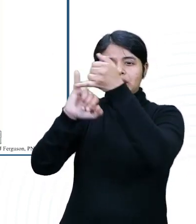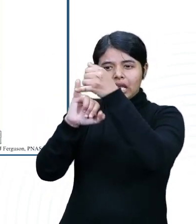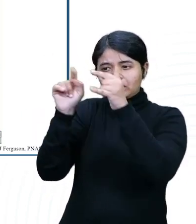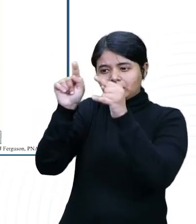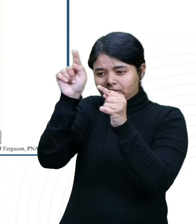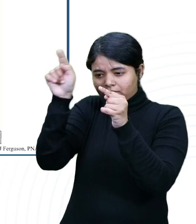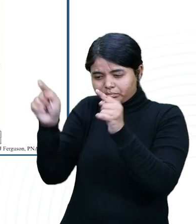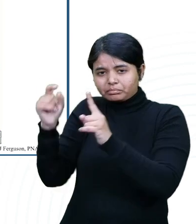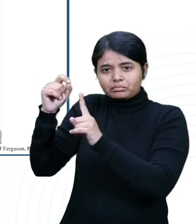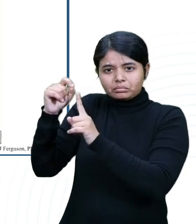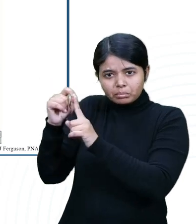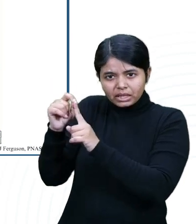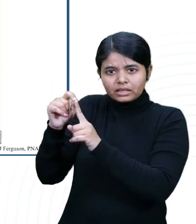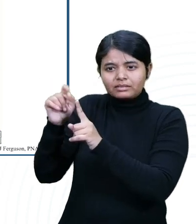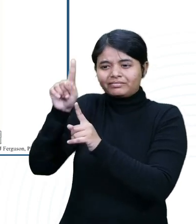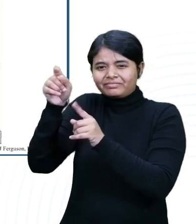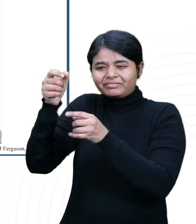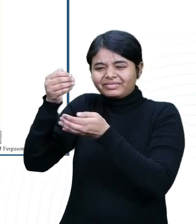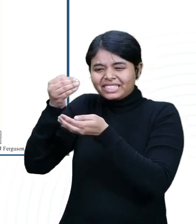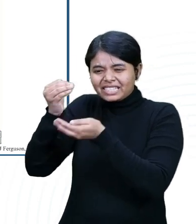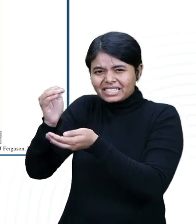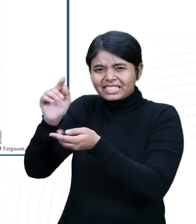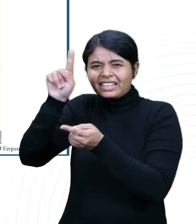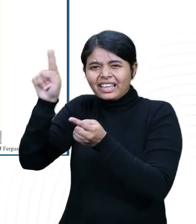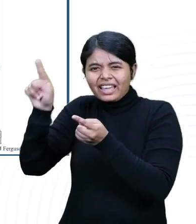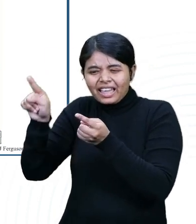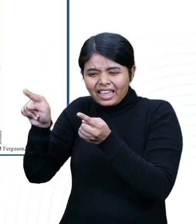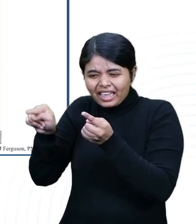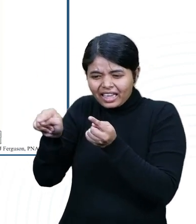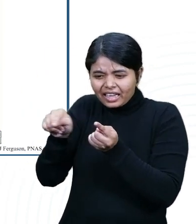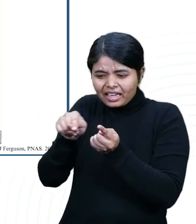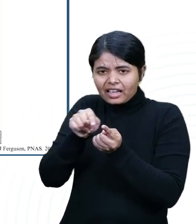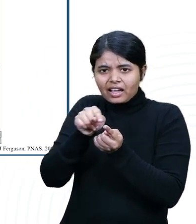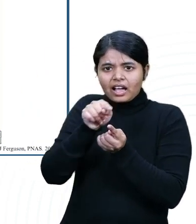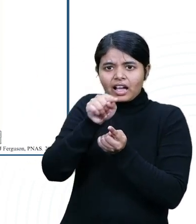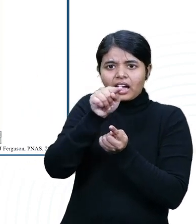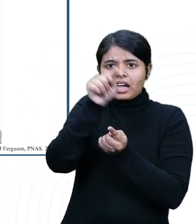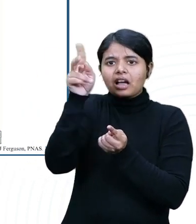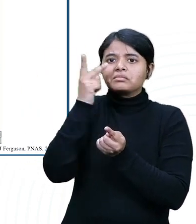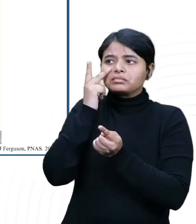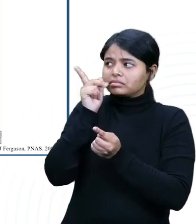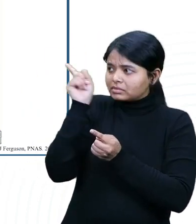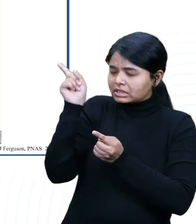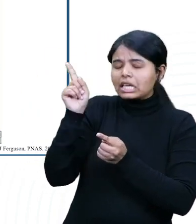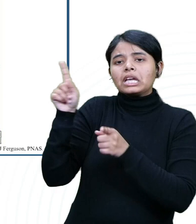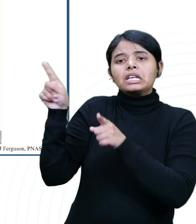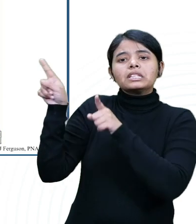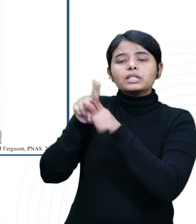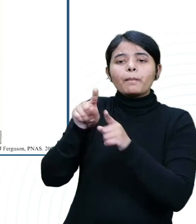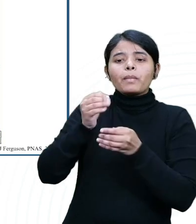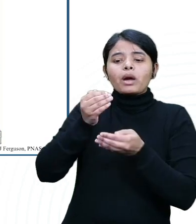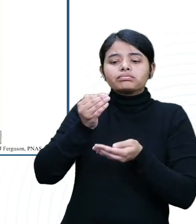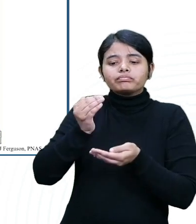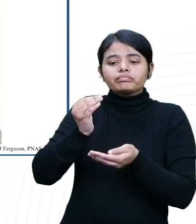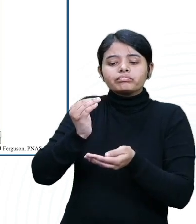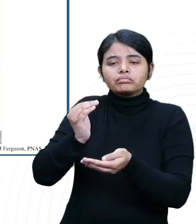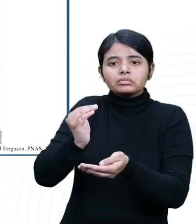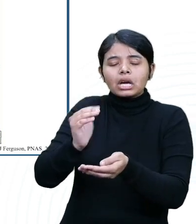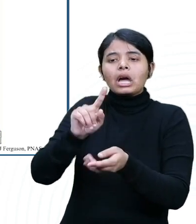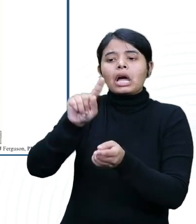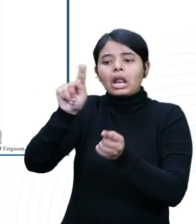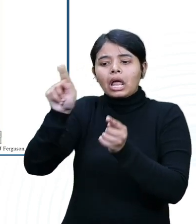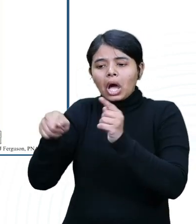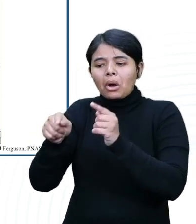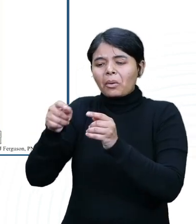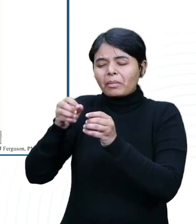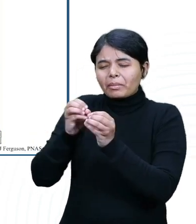defense when they are in mammalian host. So here the cartoon represents the surface molecules of Trypanosoma brucei. As I